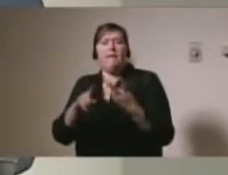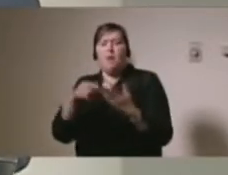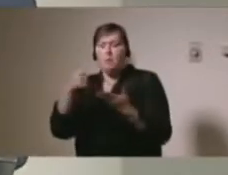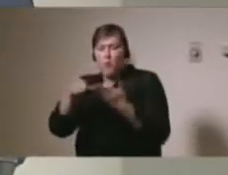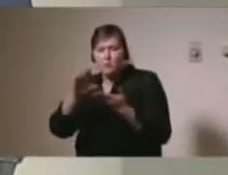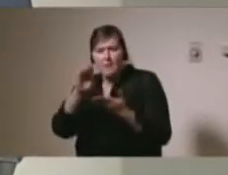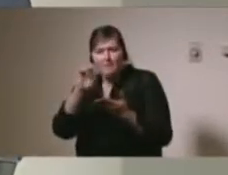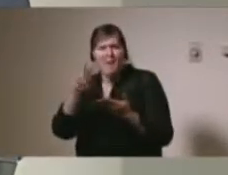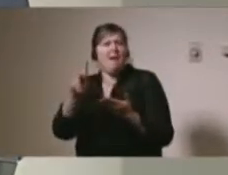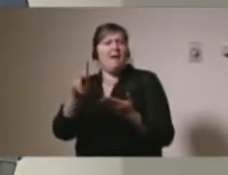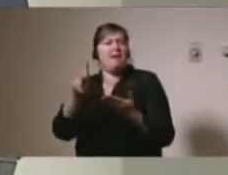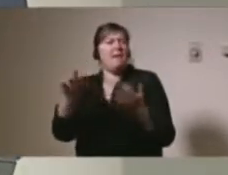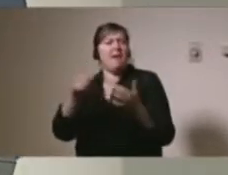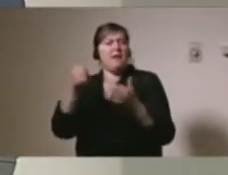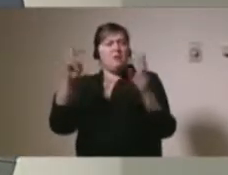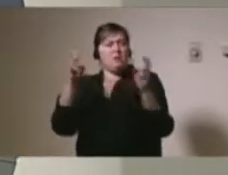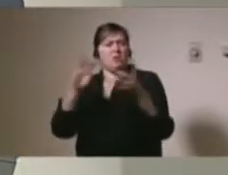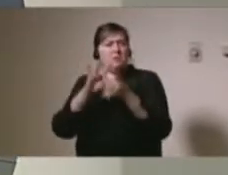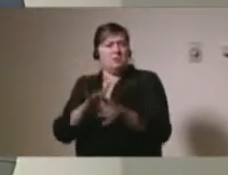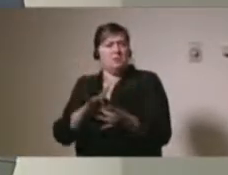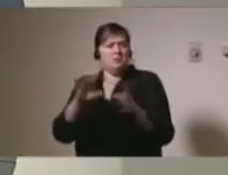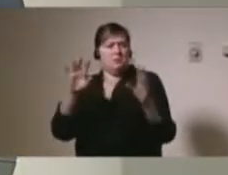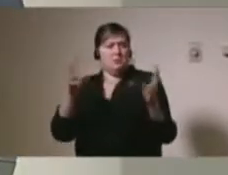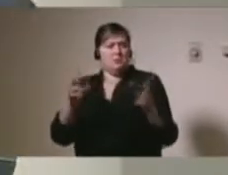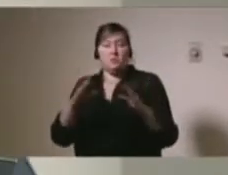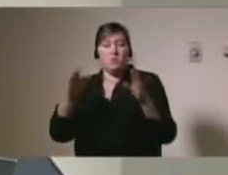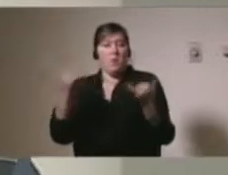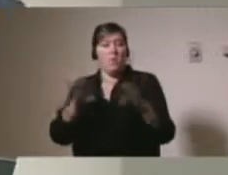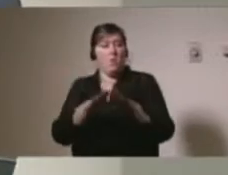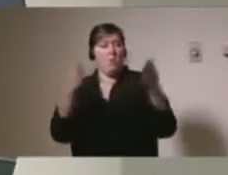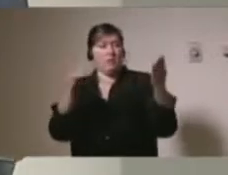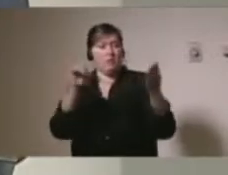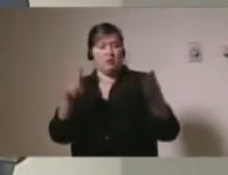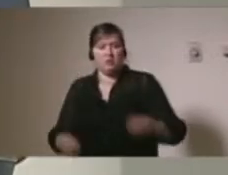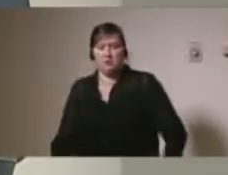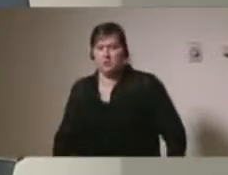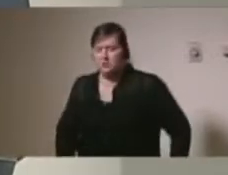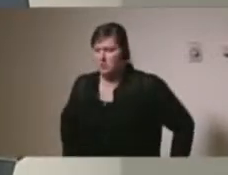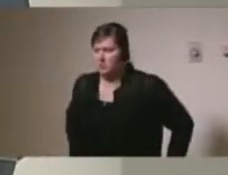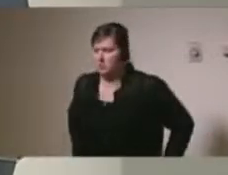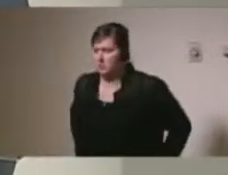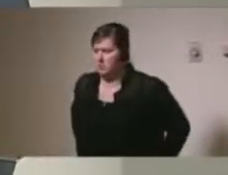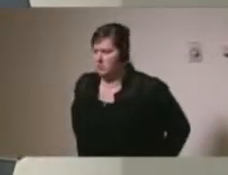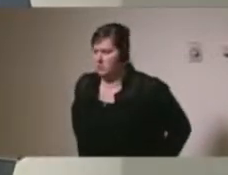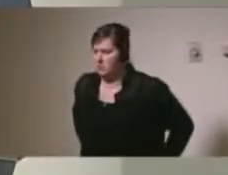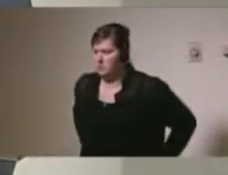issue and all of that. So it's open. Brother from Australia.